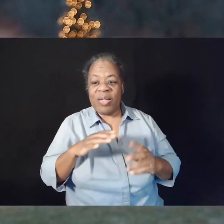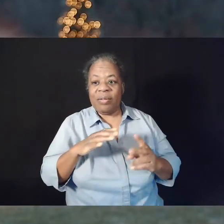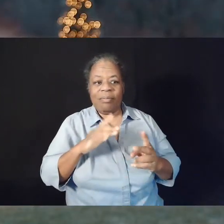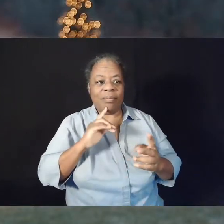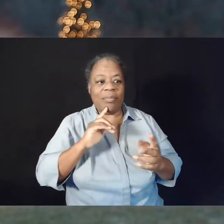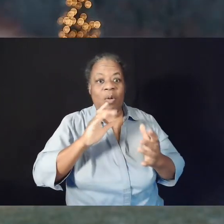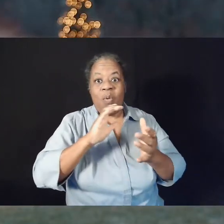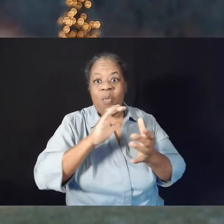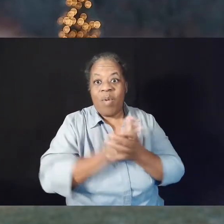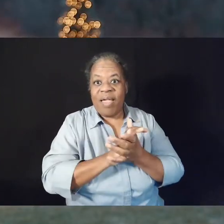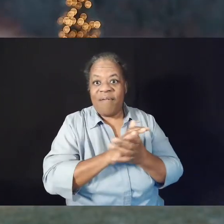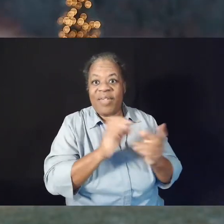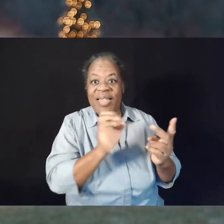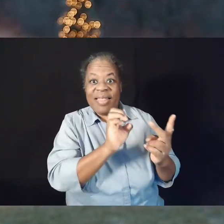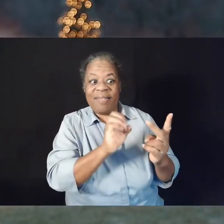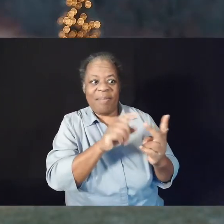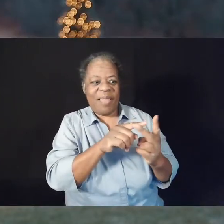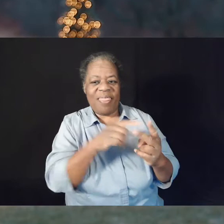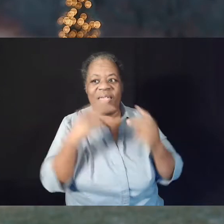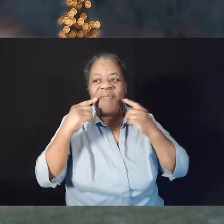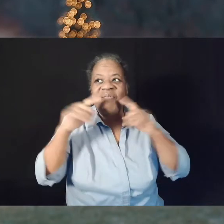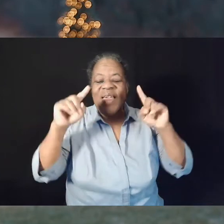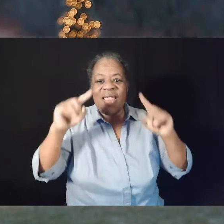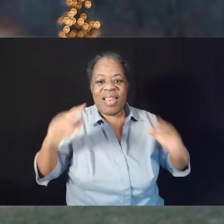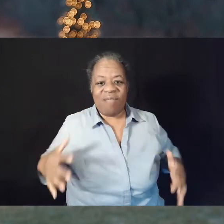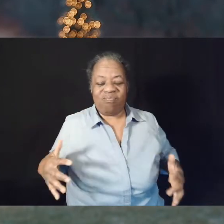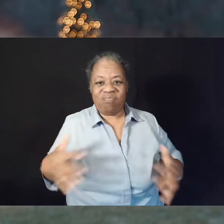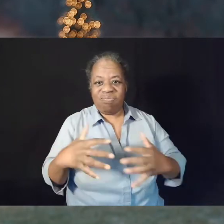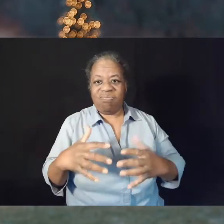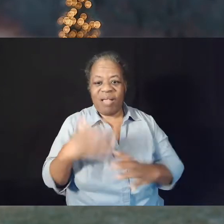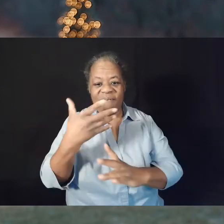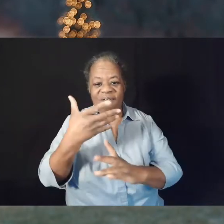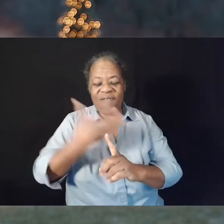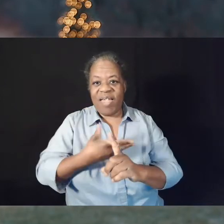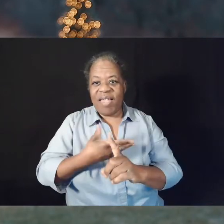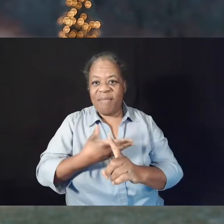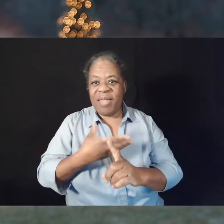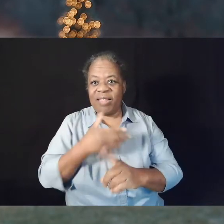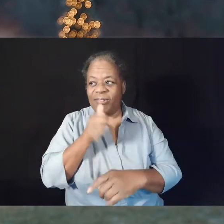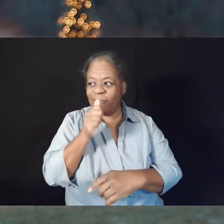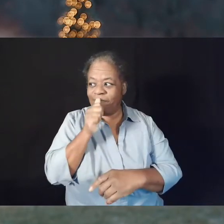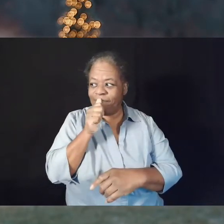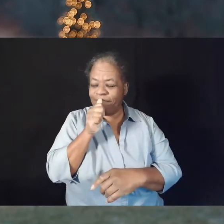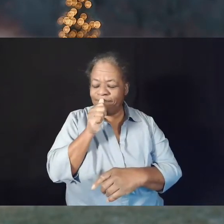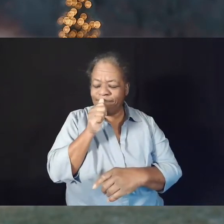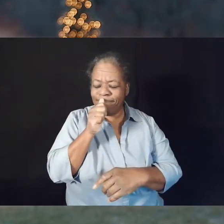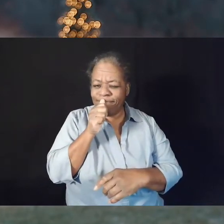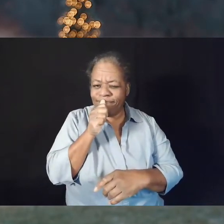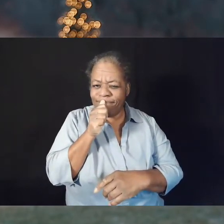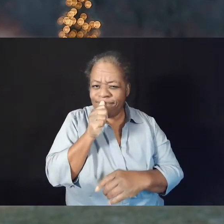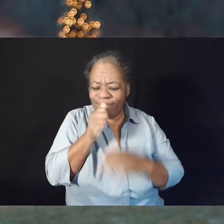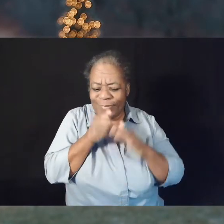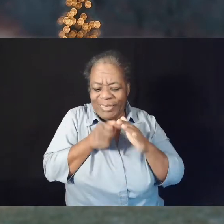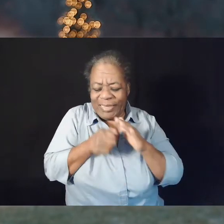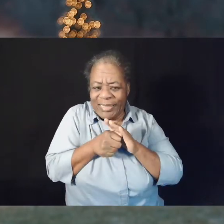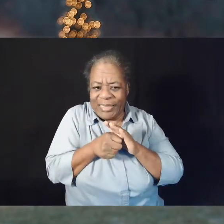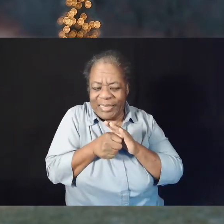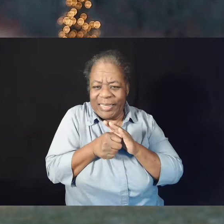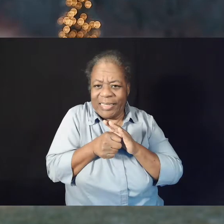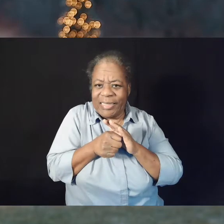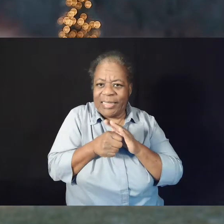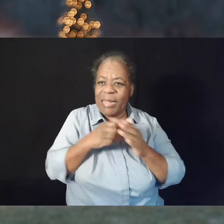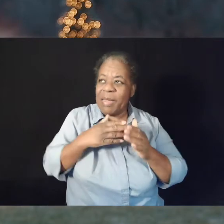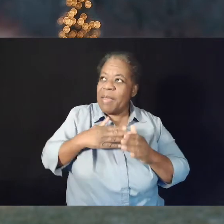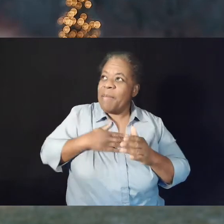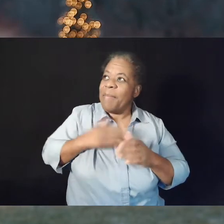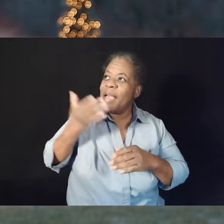finally conceived. And for 5 months, she kept herself hidden, saying, "Thus has my God